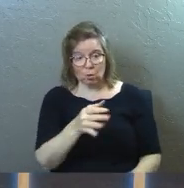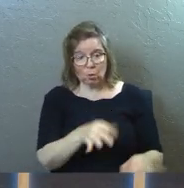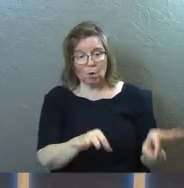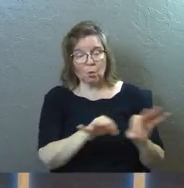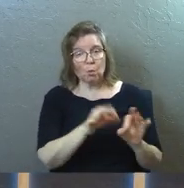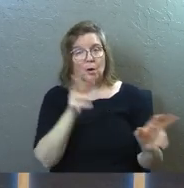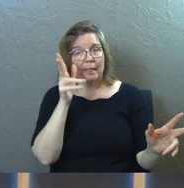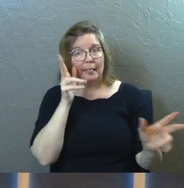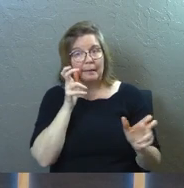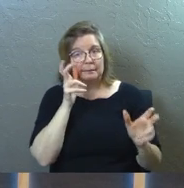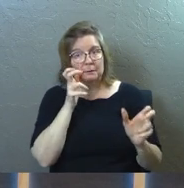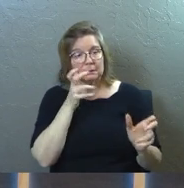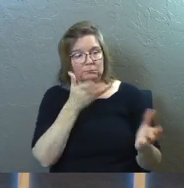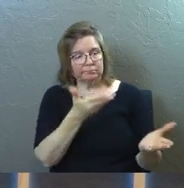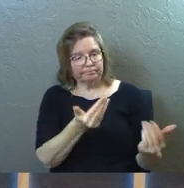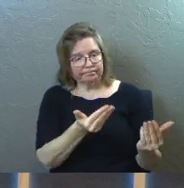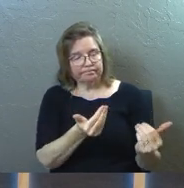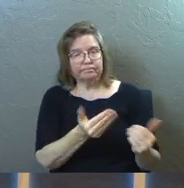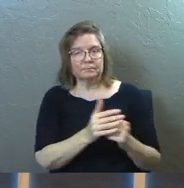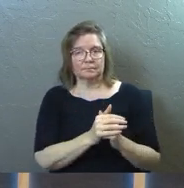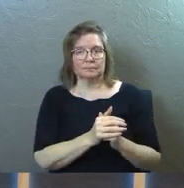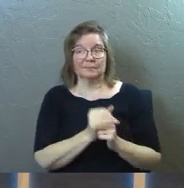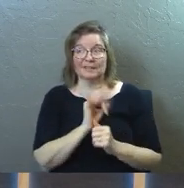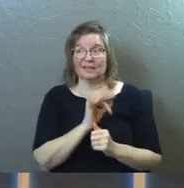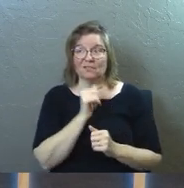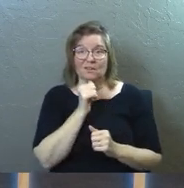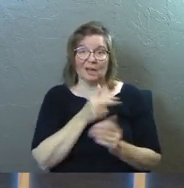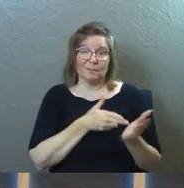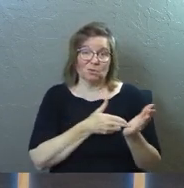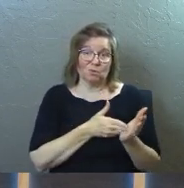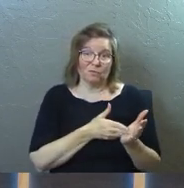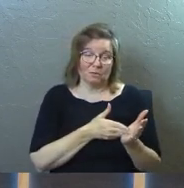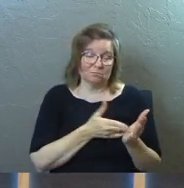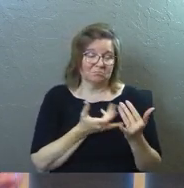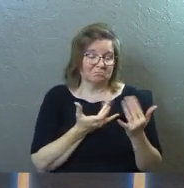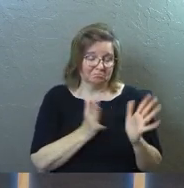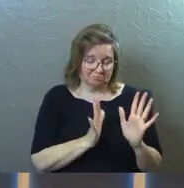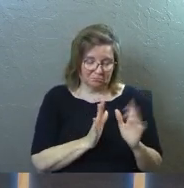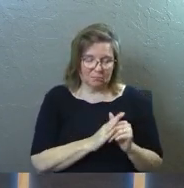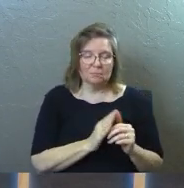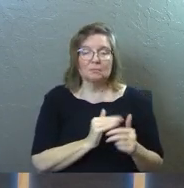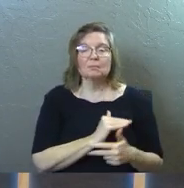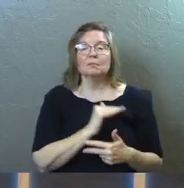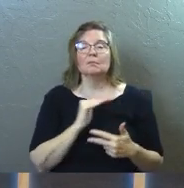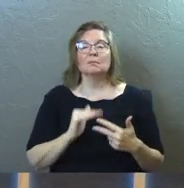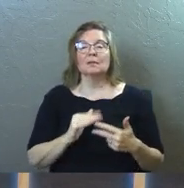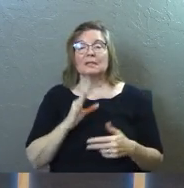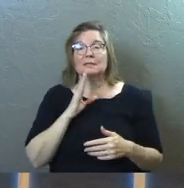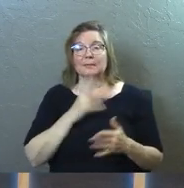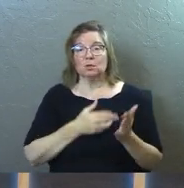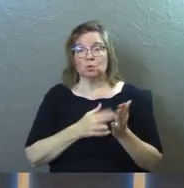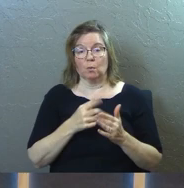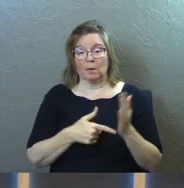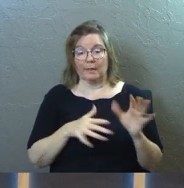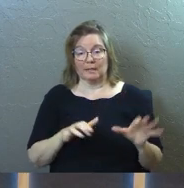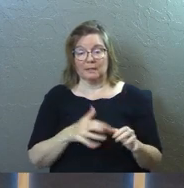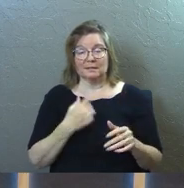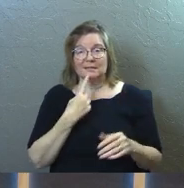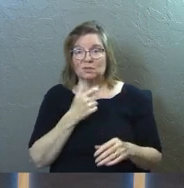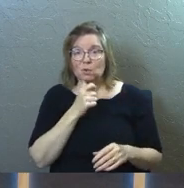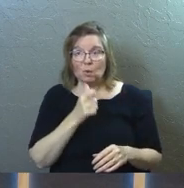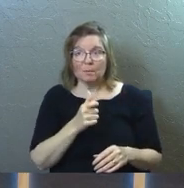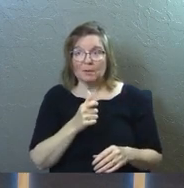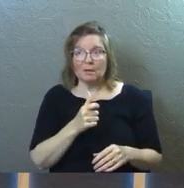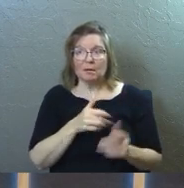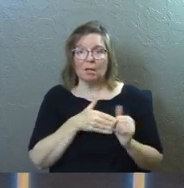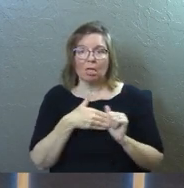worth listening to. Again, even if you're not being truthful with me. Next, speak the truth about what they've done. Say it out loud. Don't be